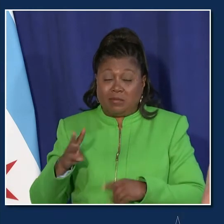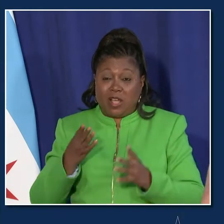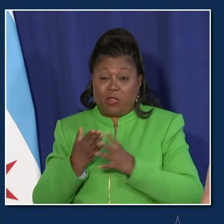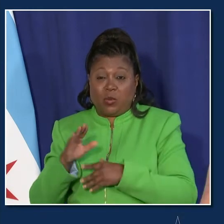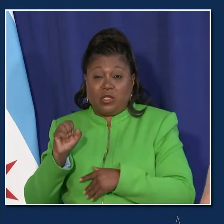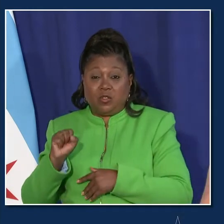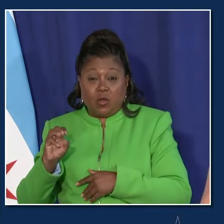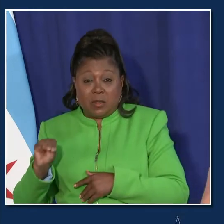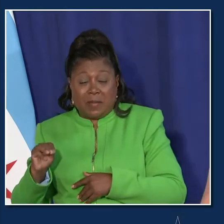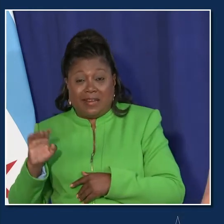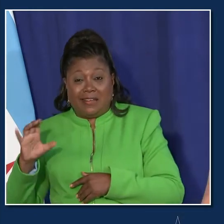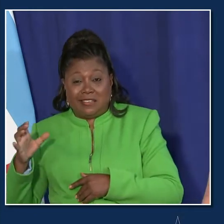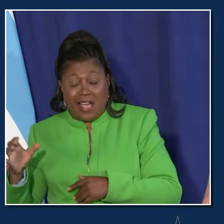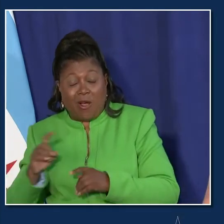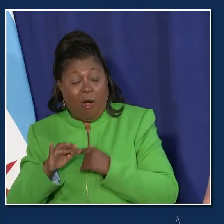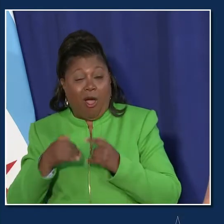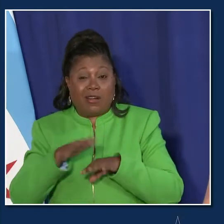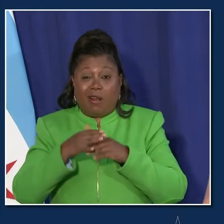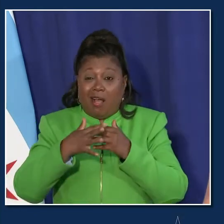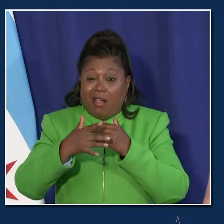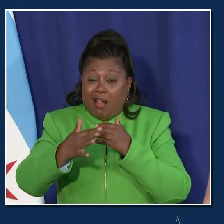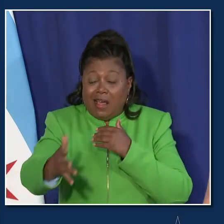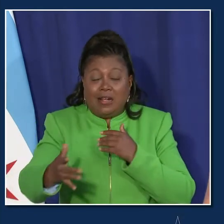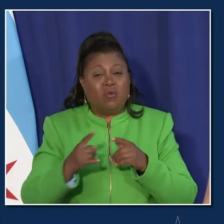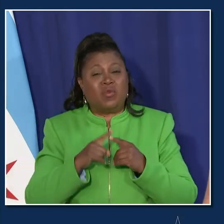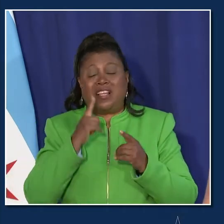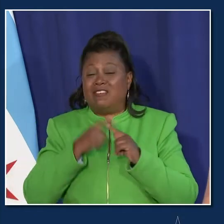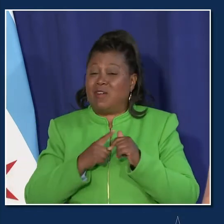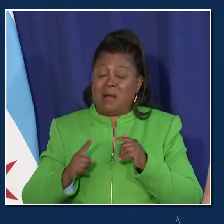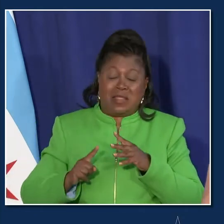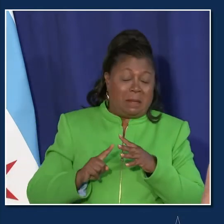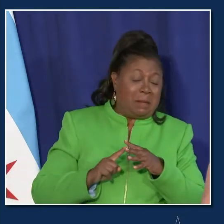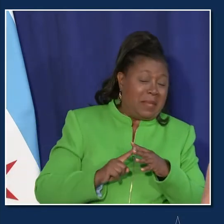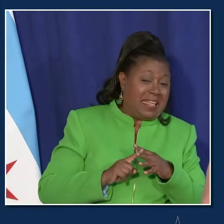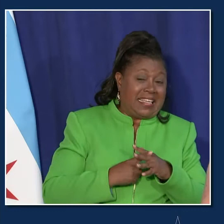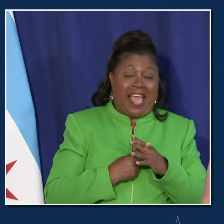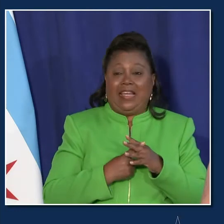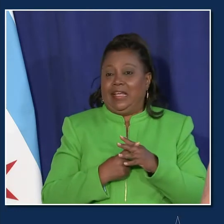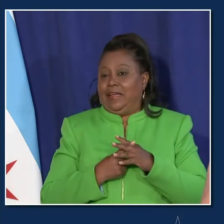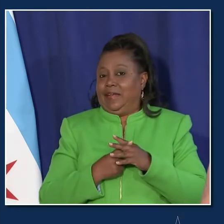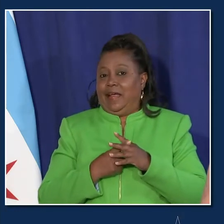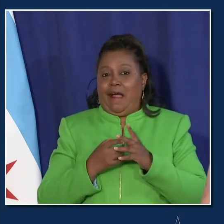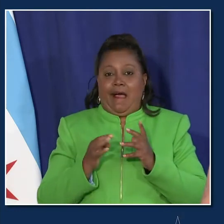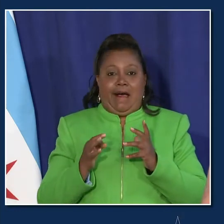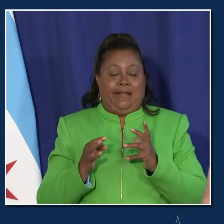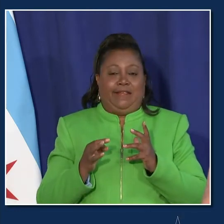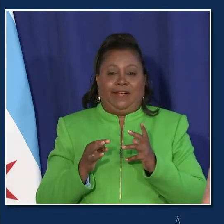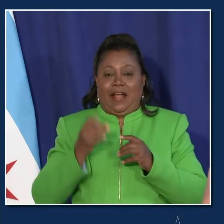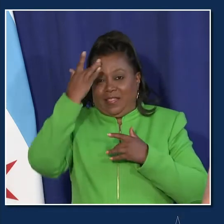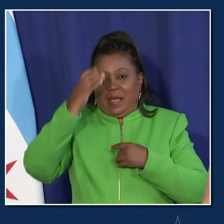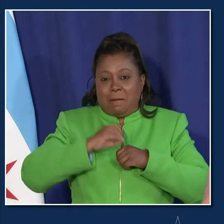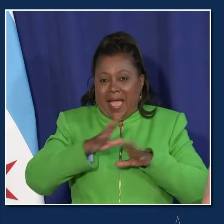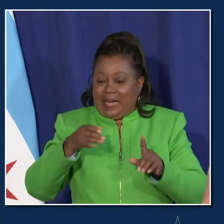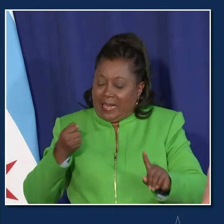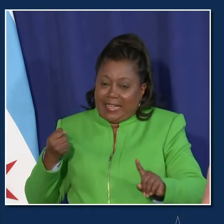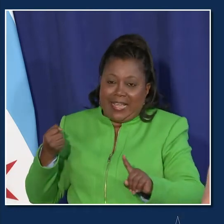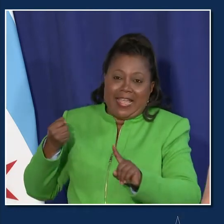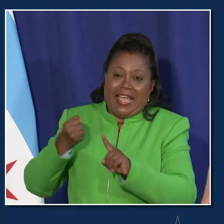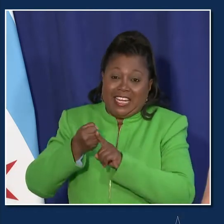our social media channels, on and on and on, really from the very beginning of the pandemic